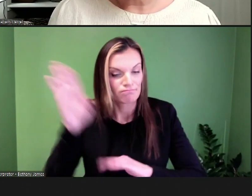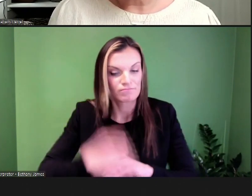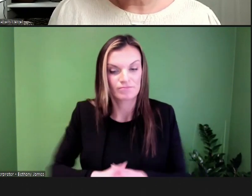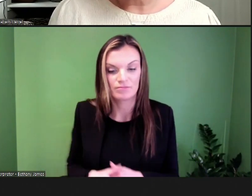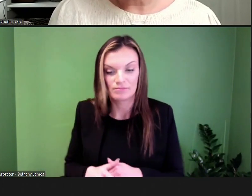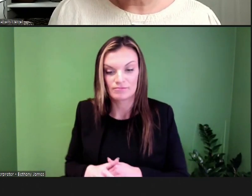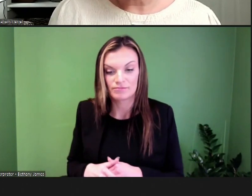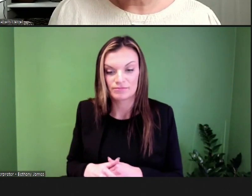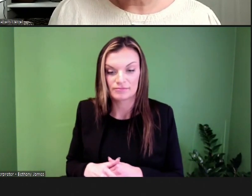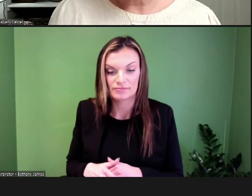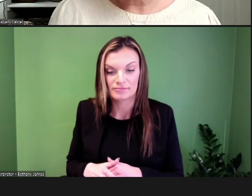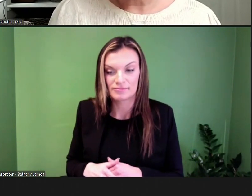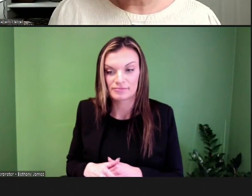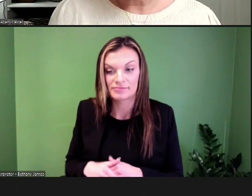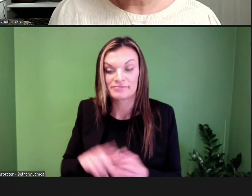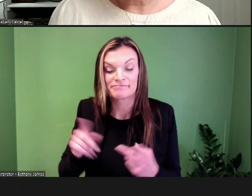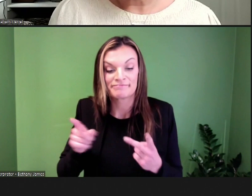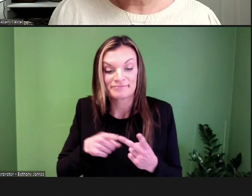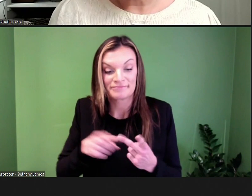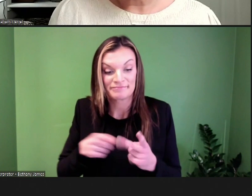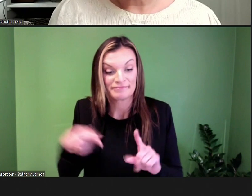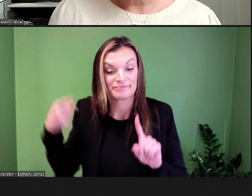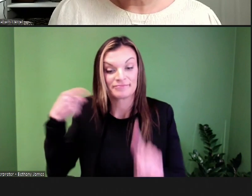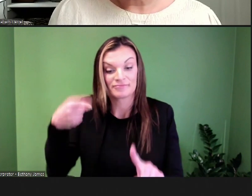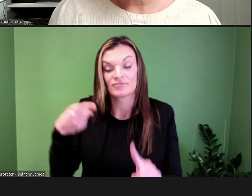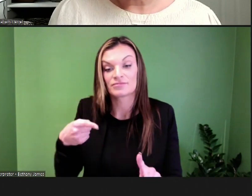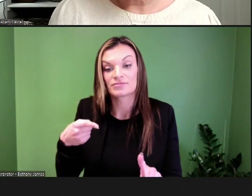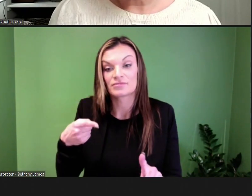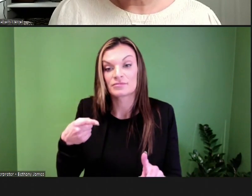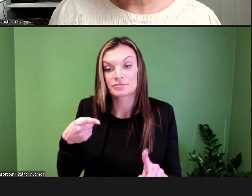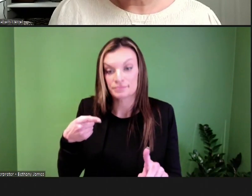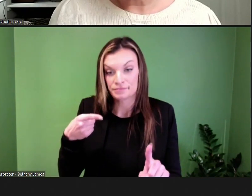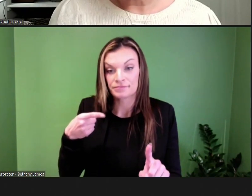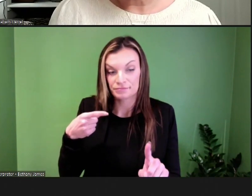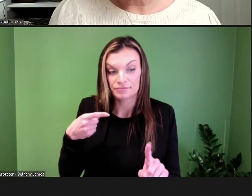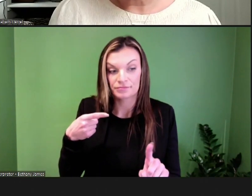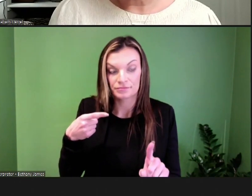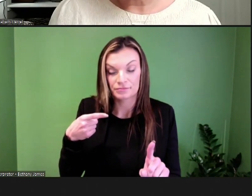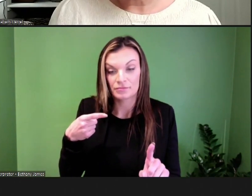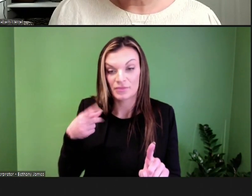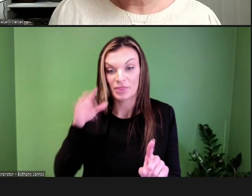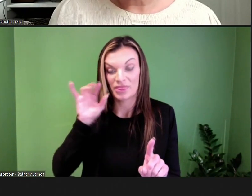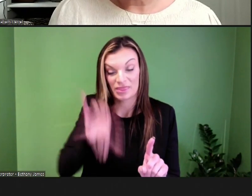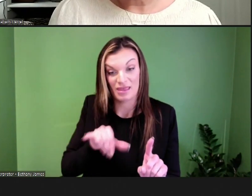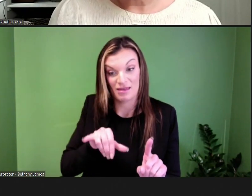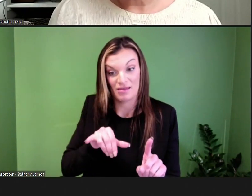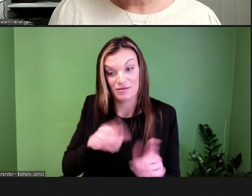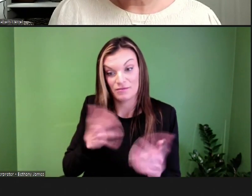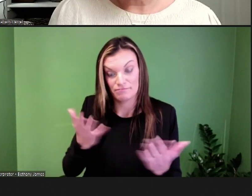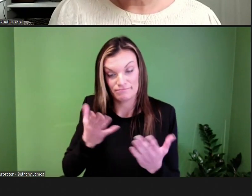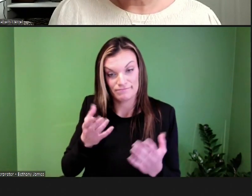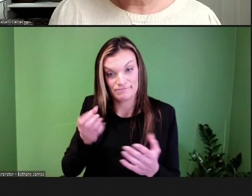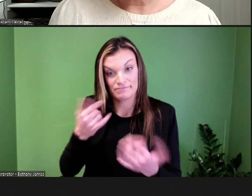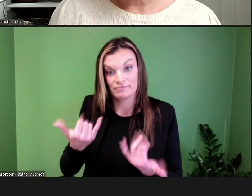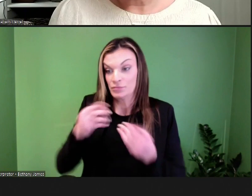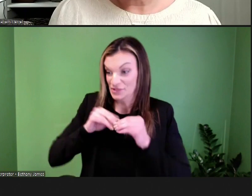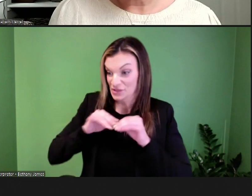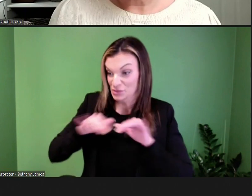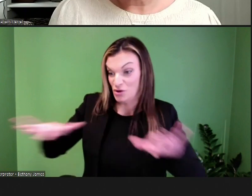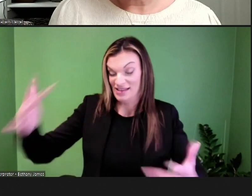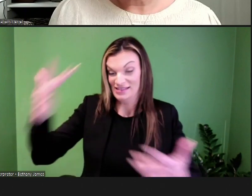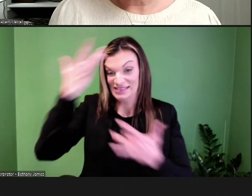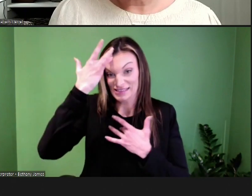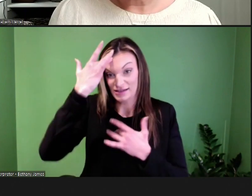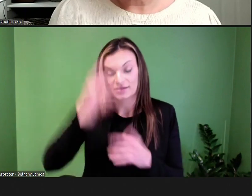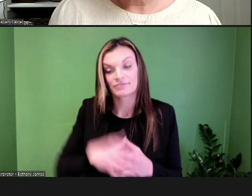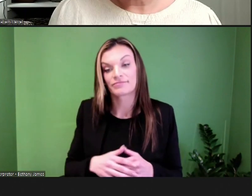say is that the degree of protection, the degree of herd immunity we have it improves the